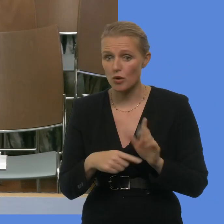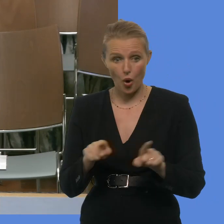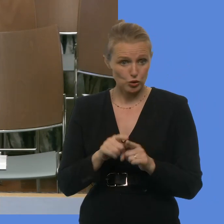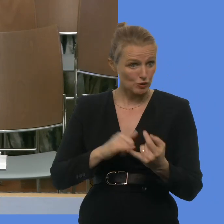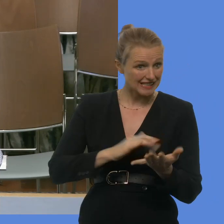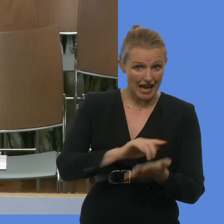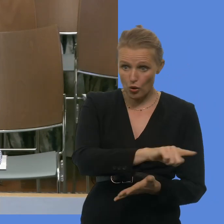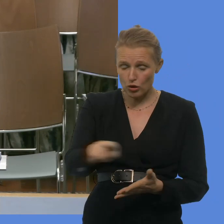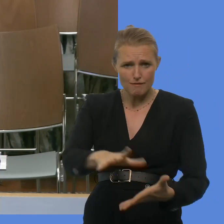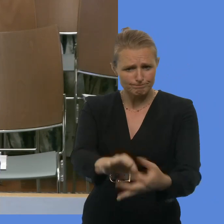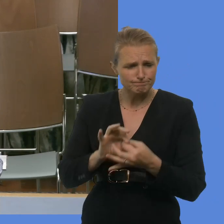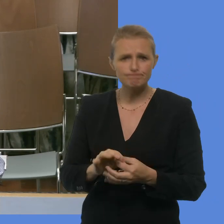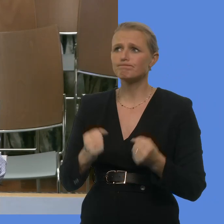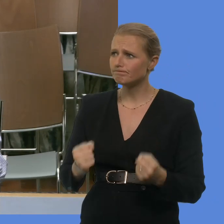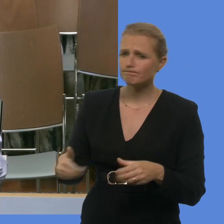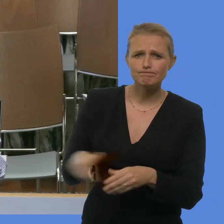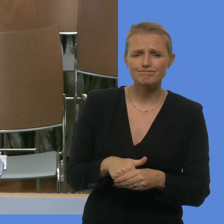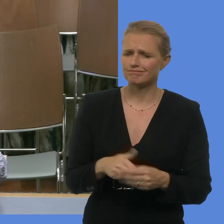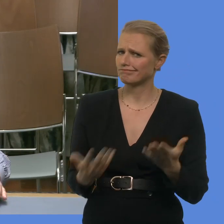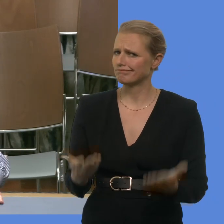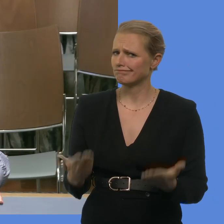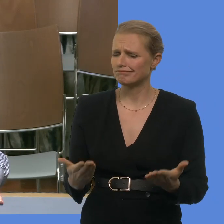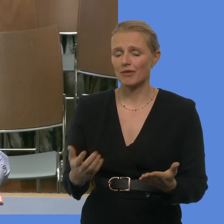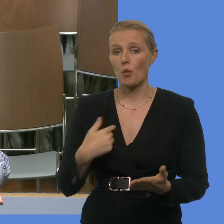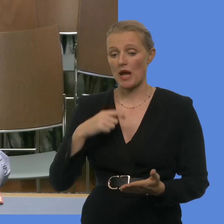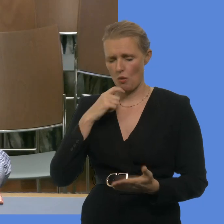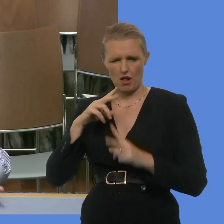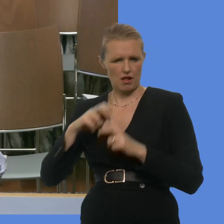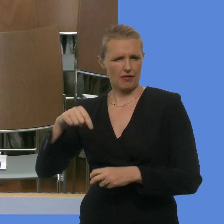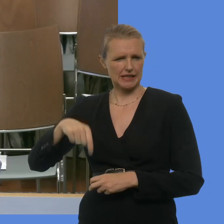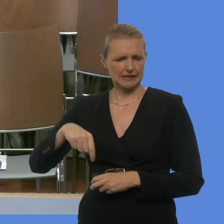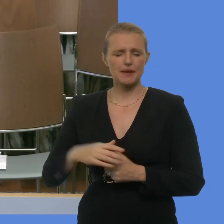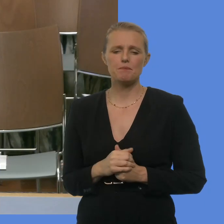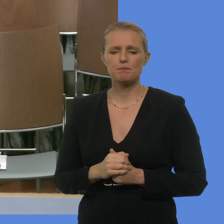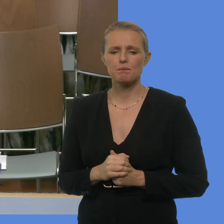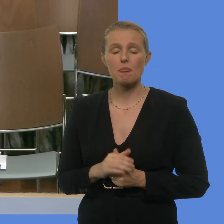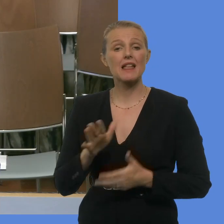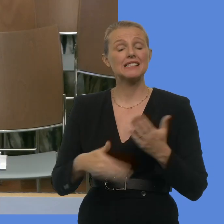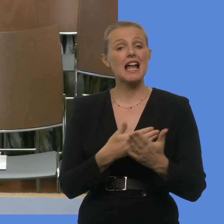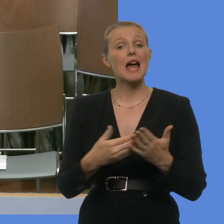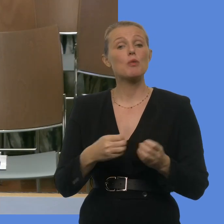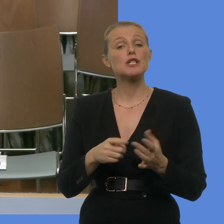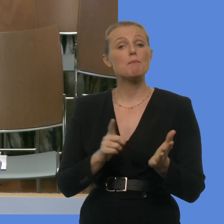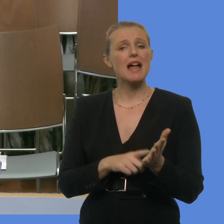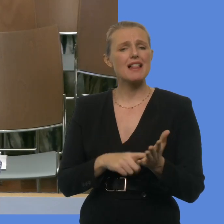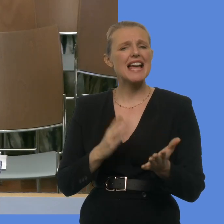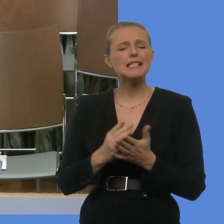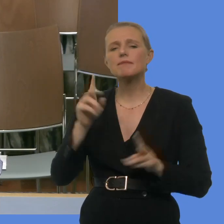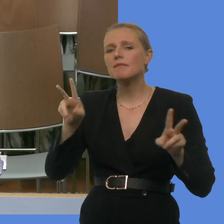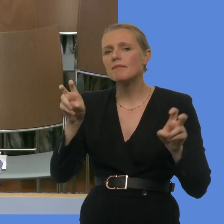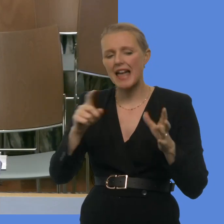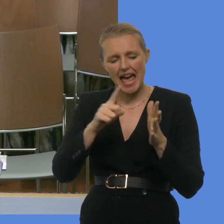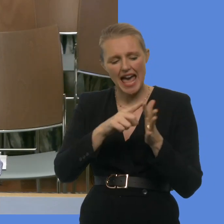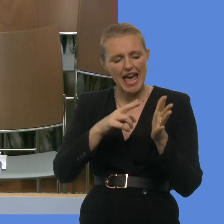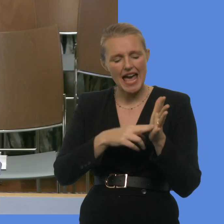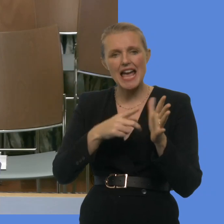engagement, we'll focus on these areas in our research briefing. The Sign Language Bill is described as an enabling bill,